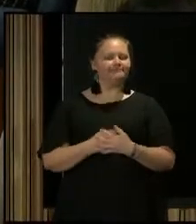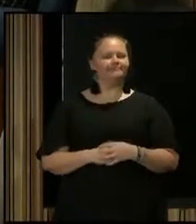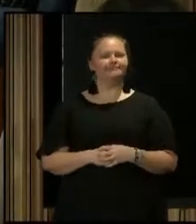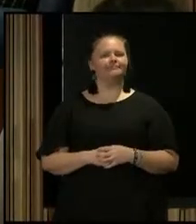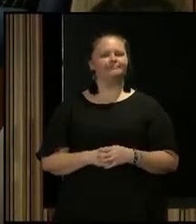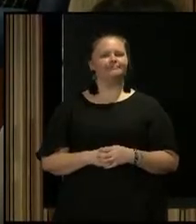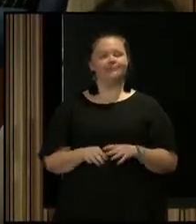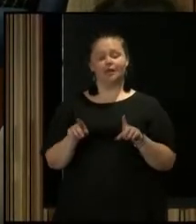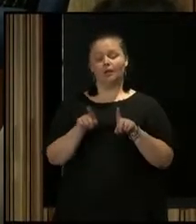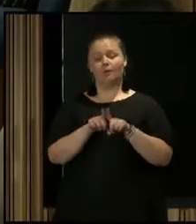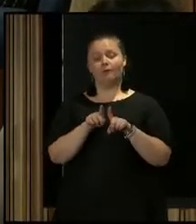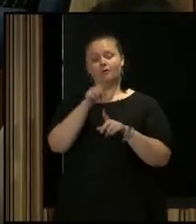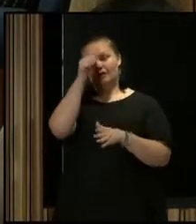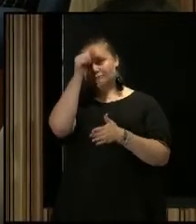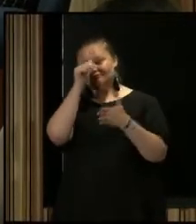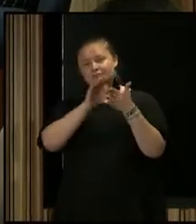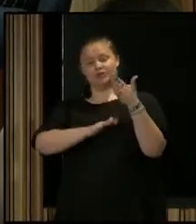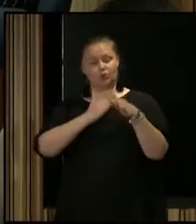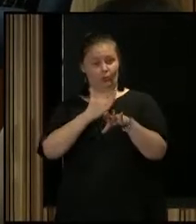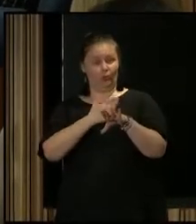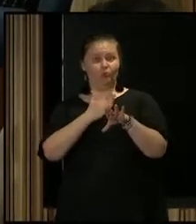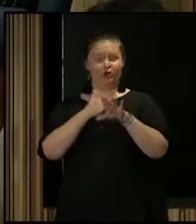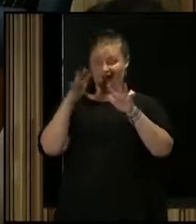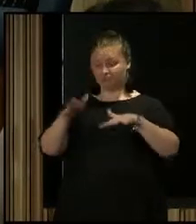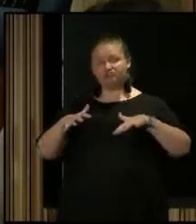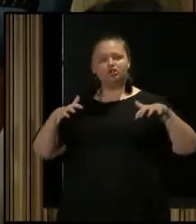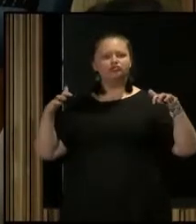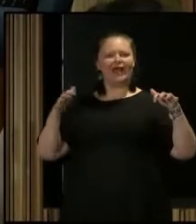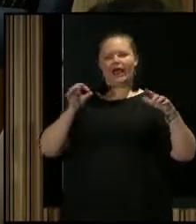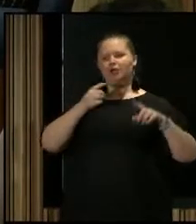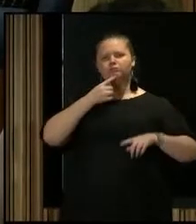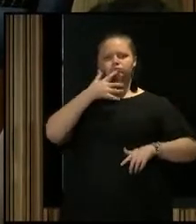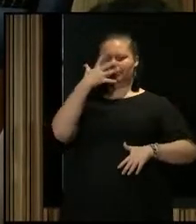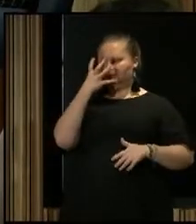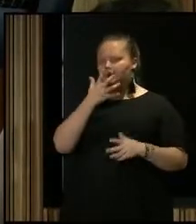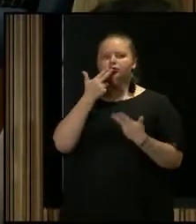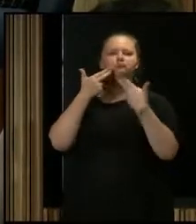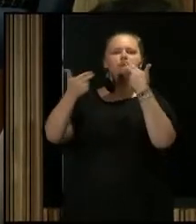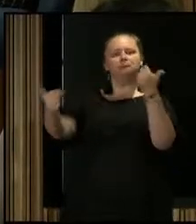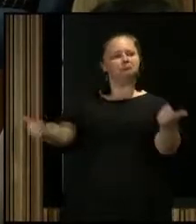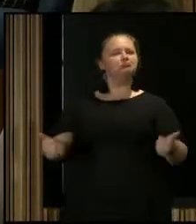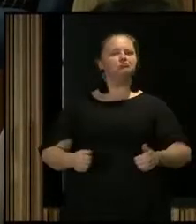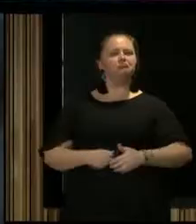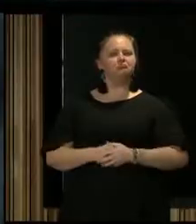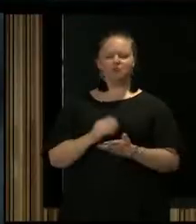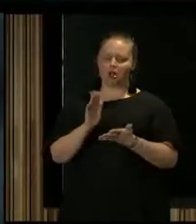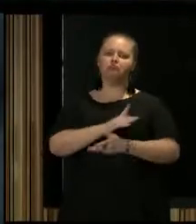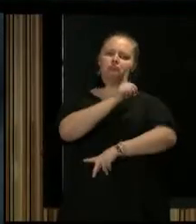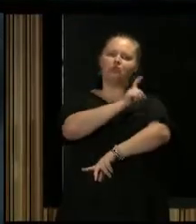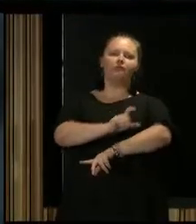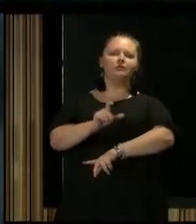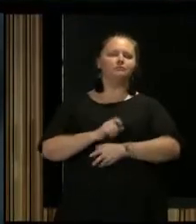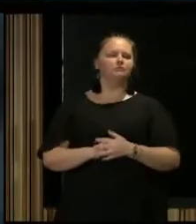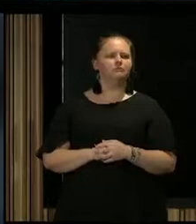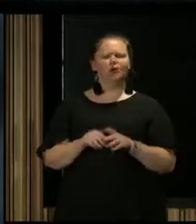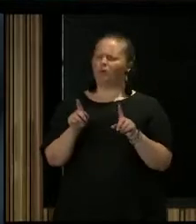this experience of working in front of a crowd and feeling not ashamed to sing in front of others. And then